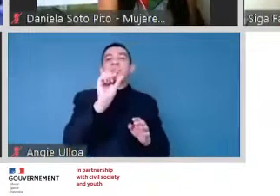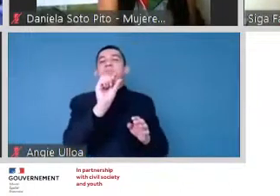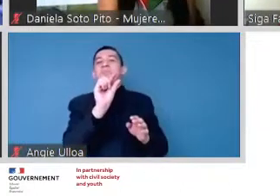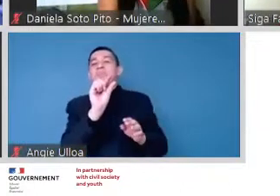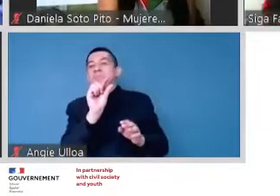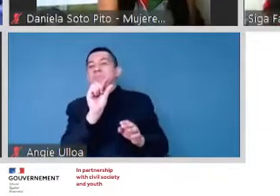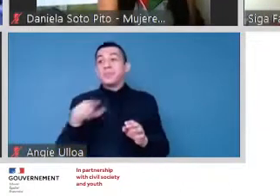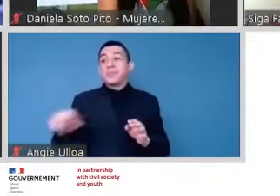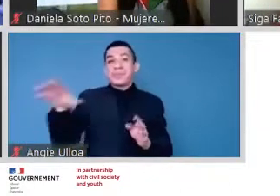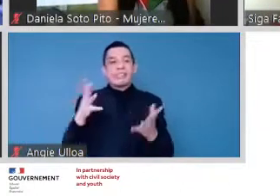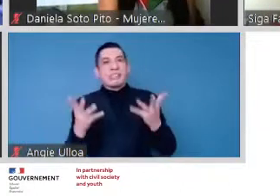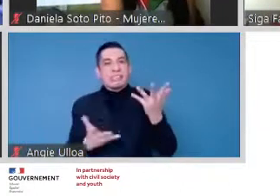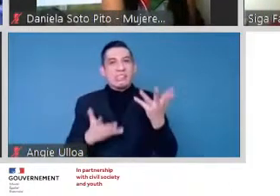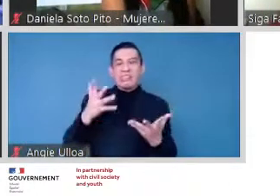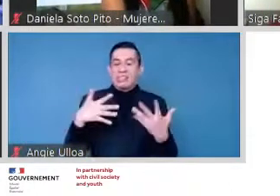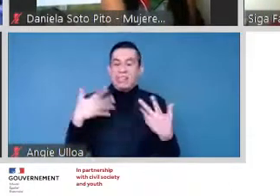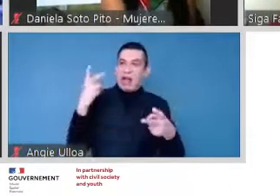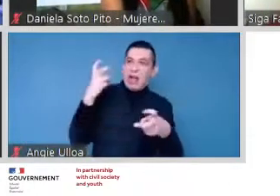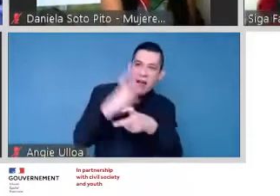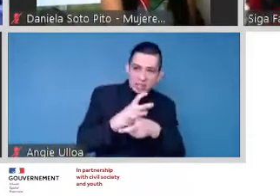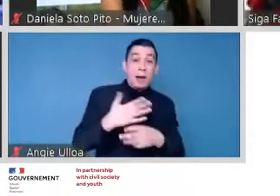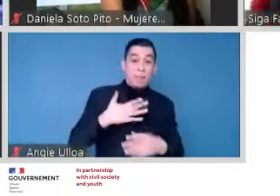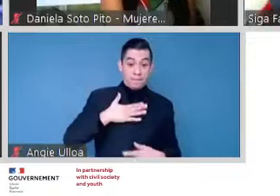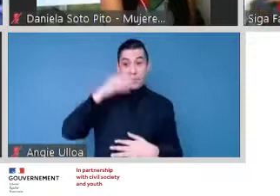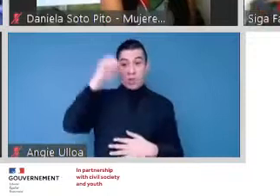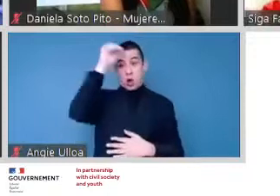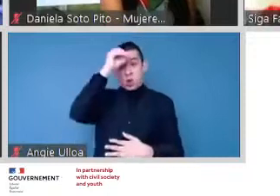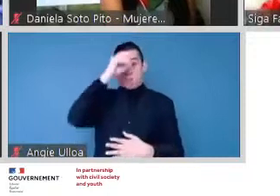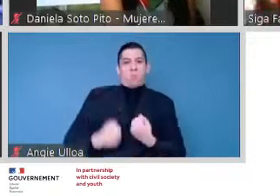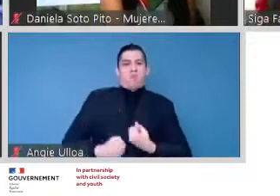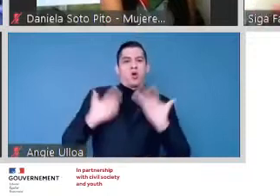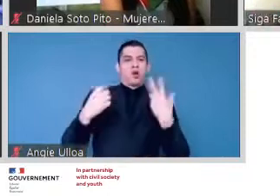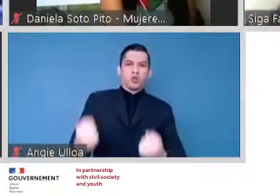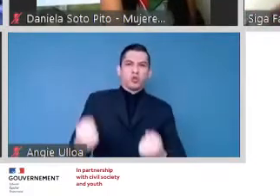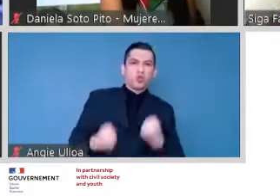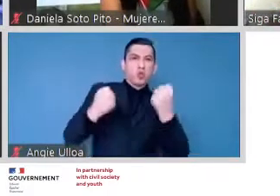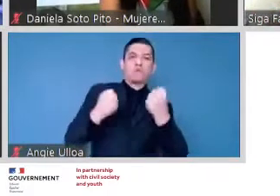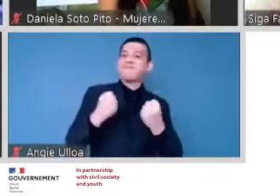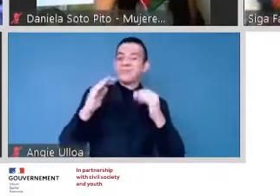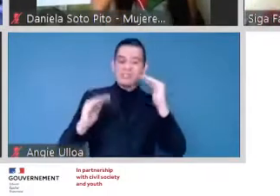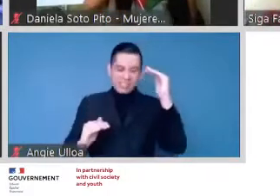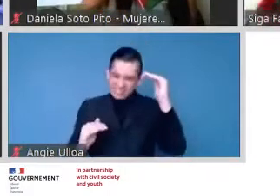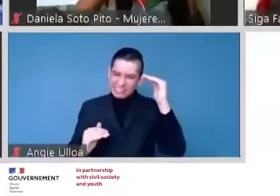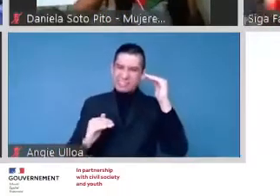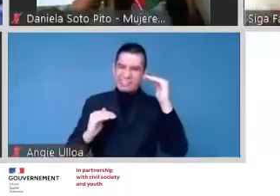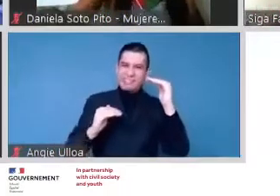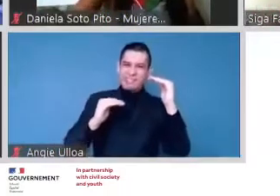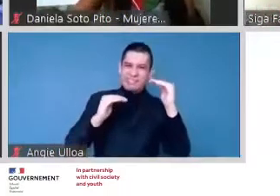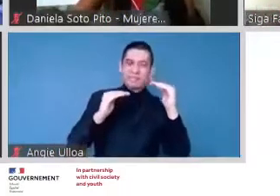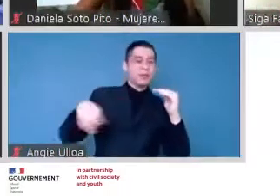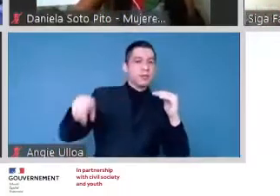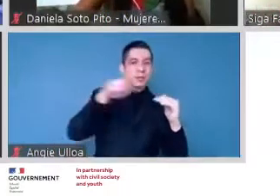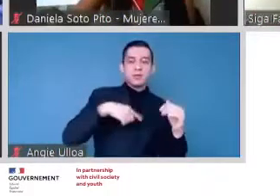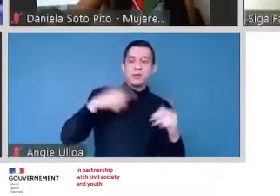below, and we have to start from the grassroots and move it up. The top down is not working. We're doing the